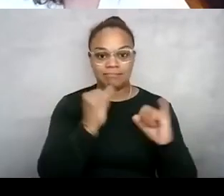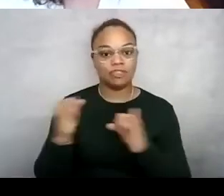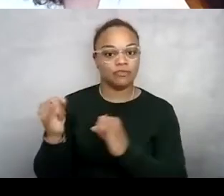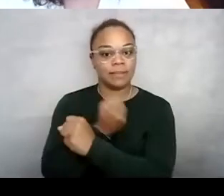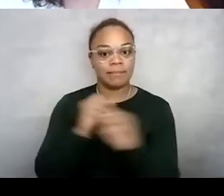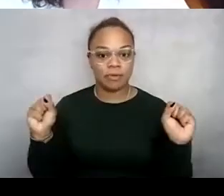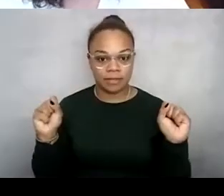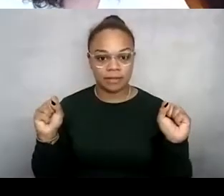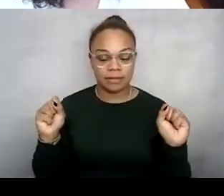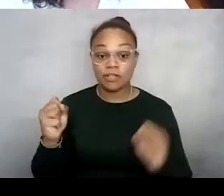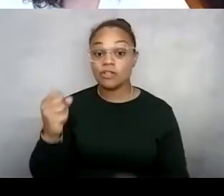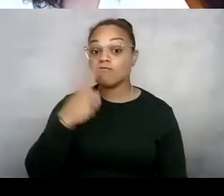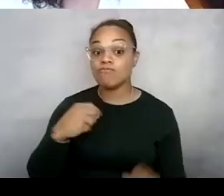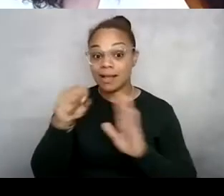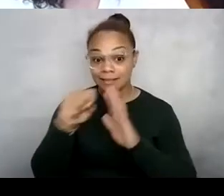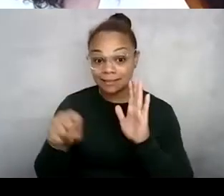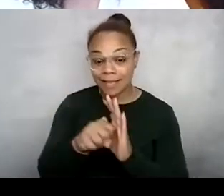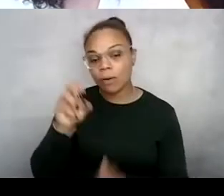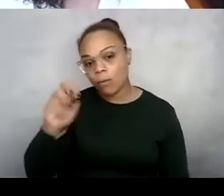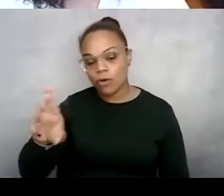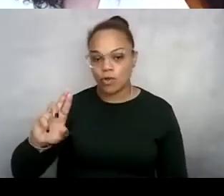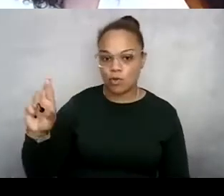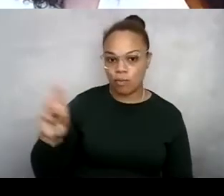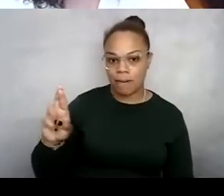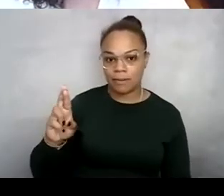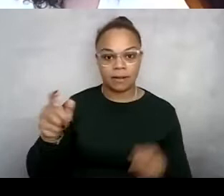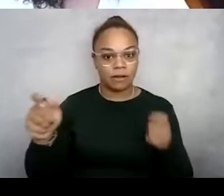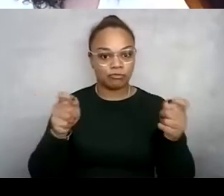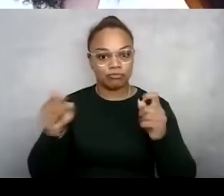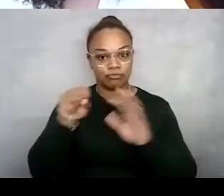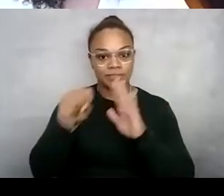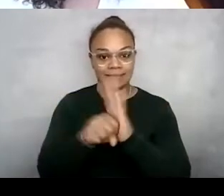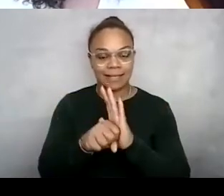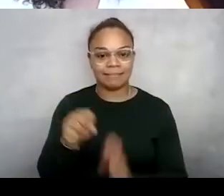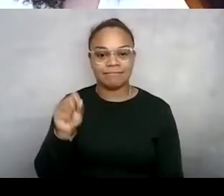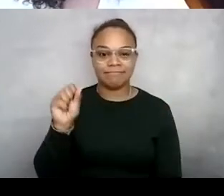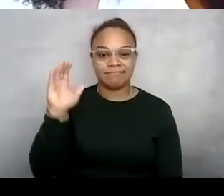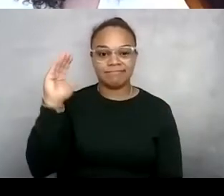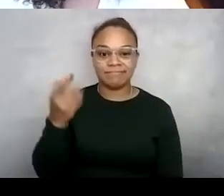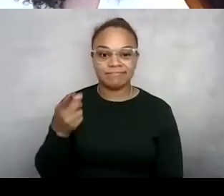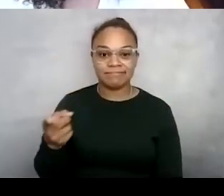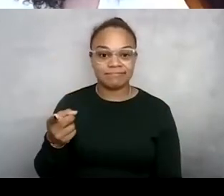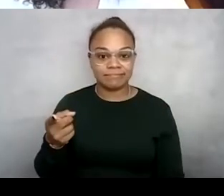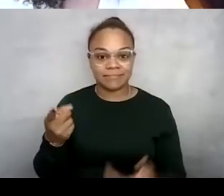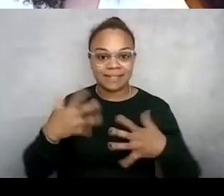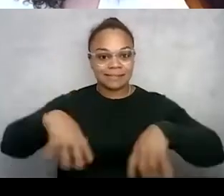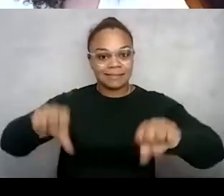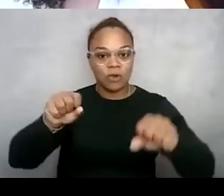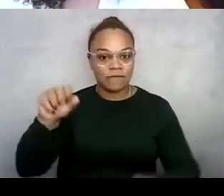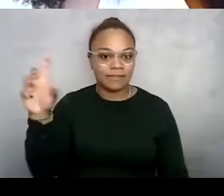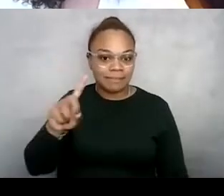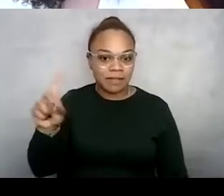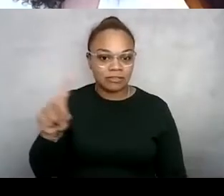is red states or Republican-controlled states that are sharpening the tools of taking those democracies, those